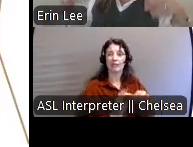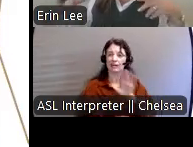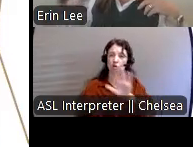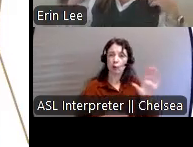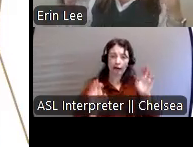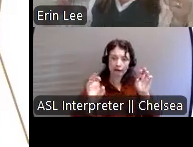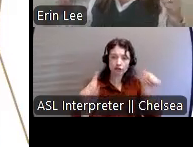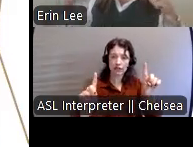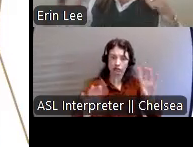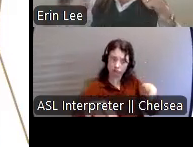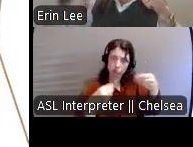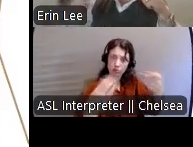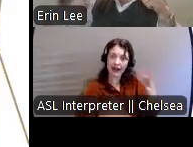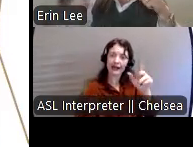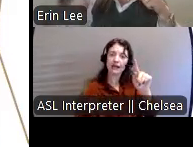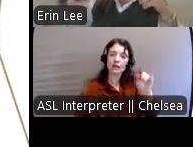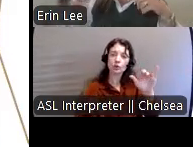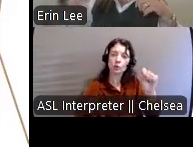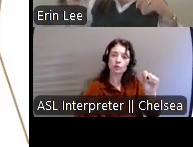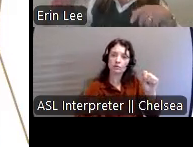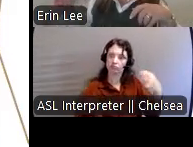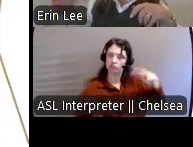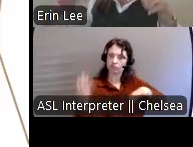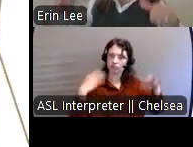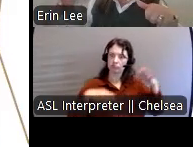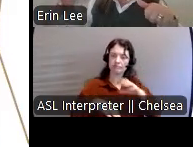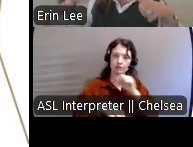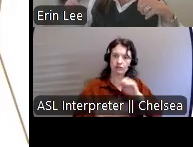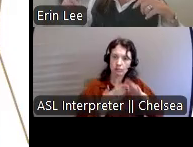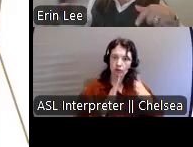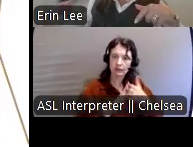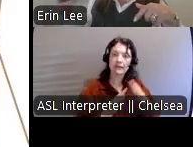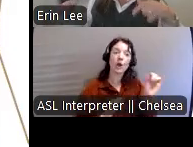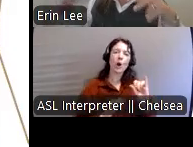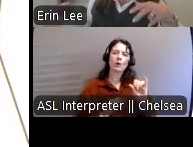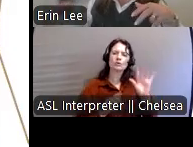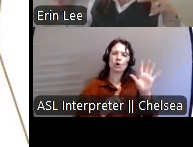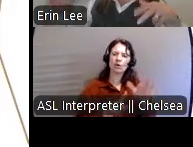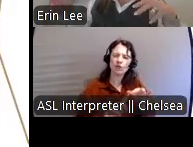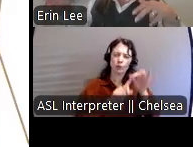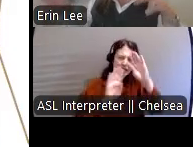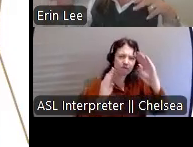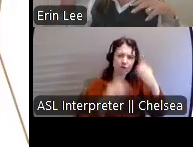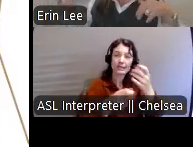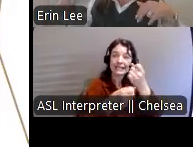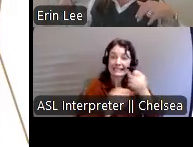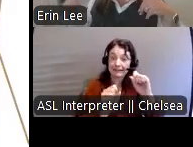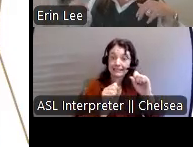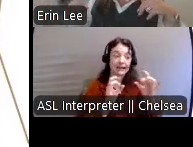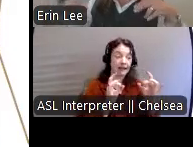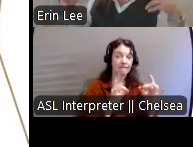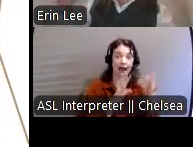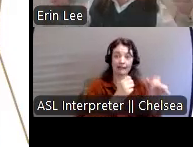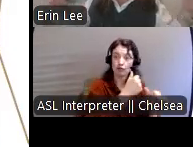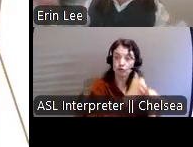and thinking about create course curriculum that's uniquely focused on safety, violence, and risk, that speaks to history of and